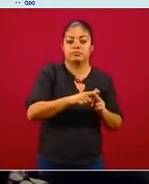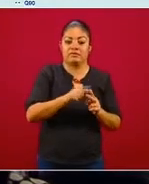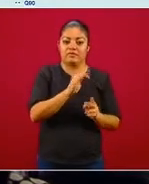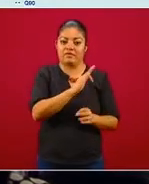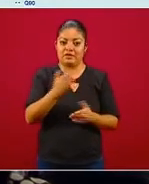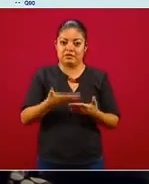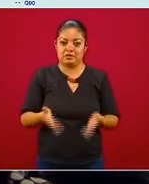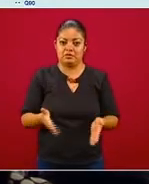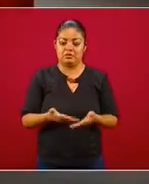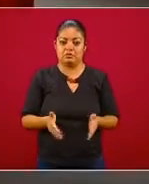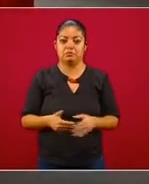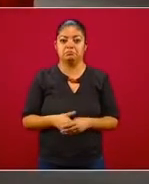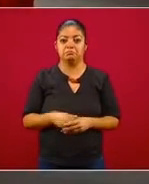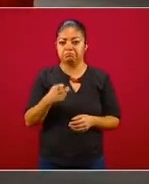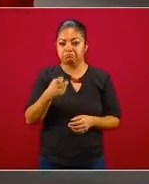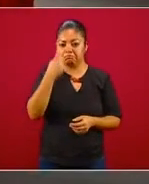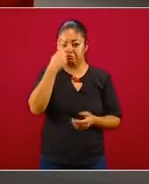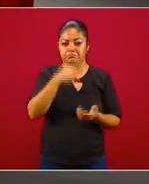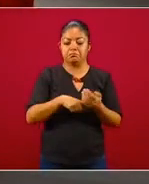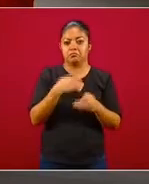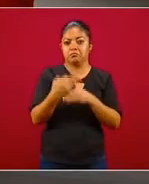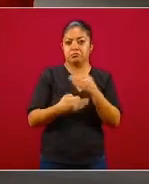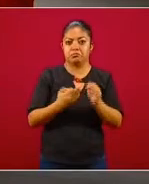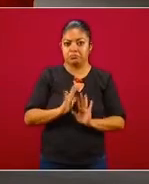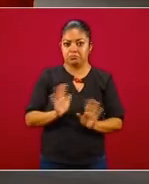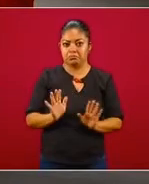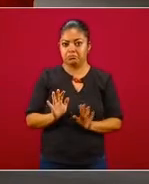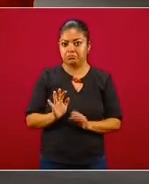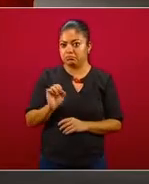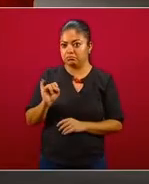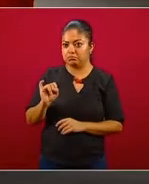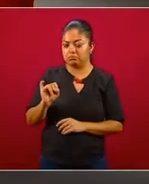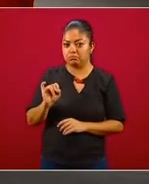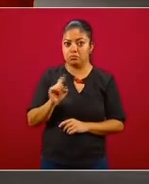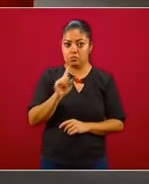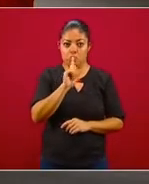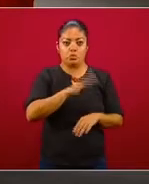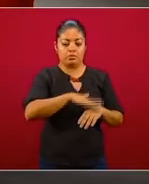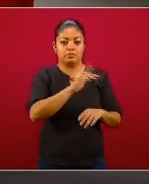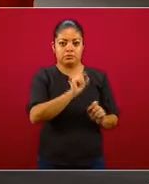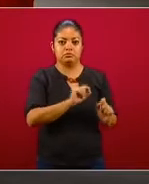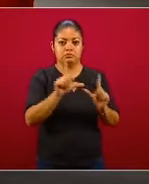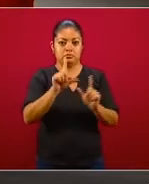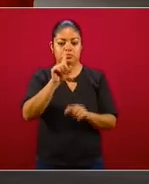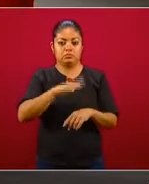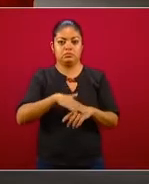And that is today's date. I think those are it. One more.